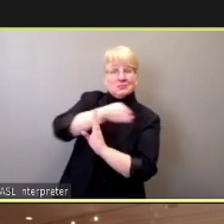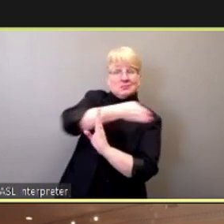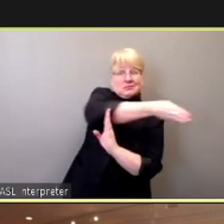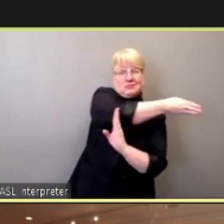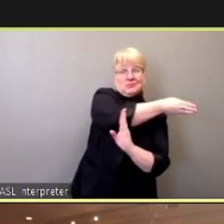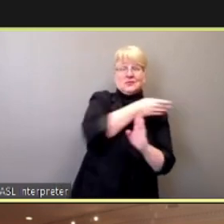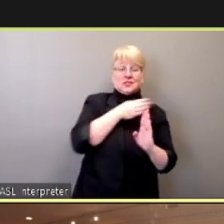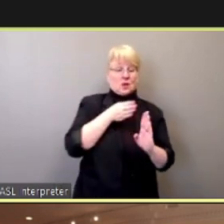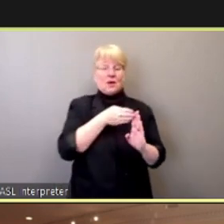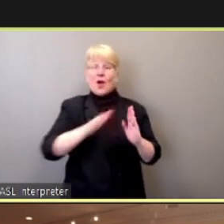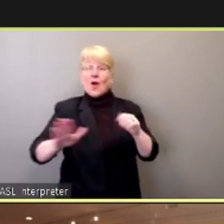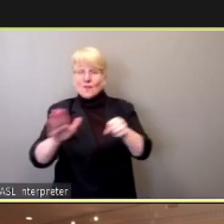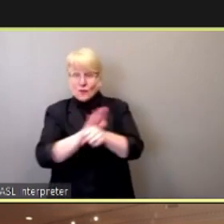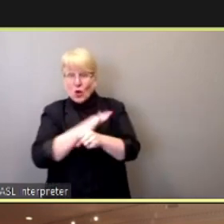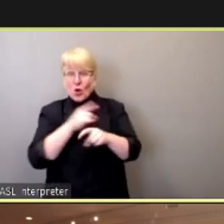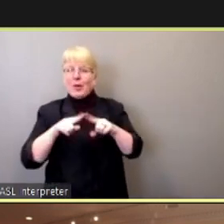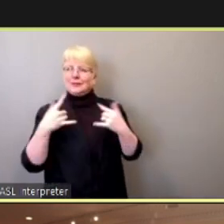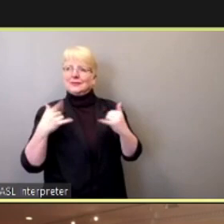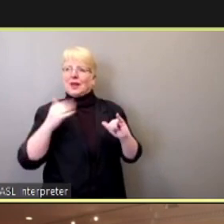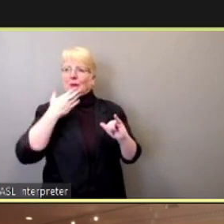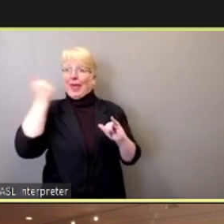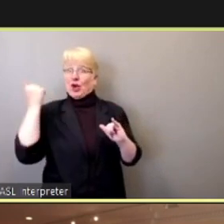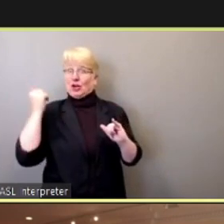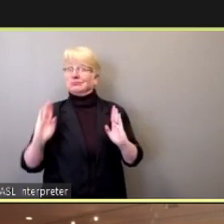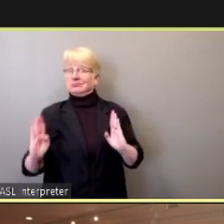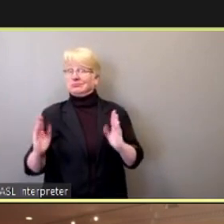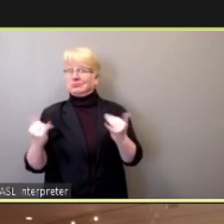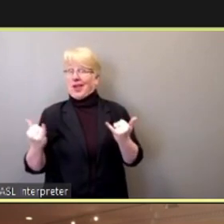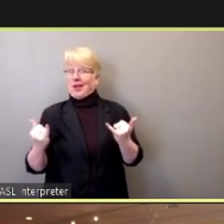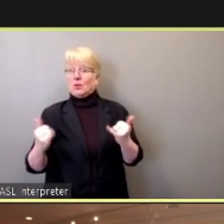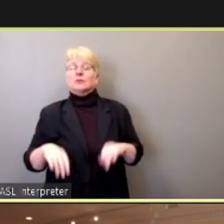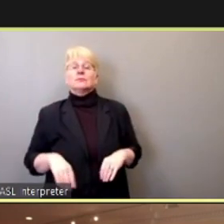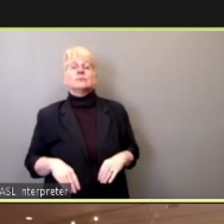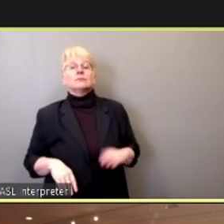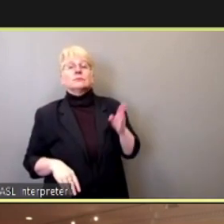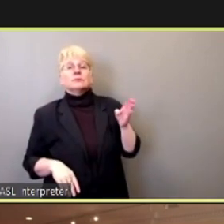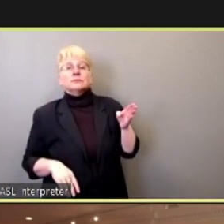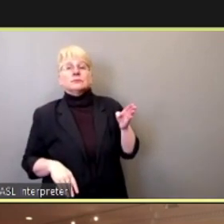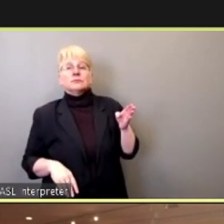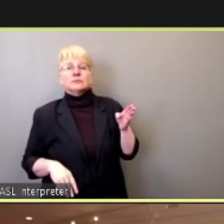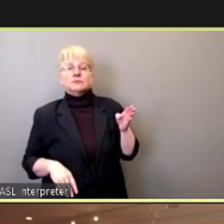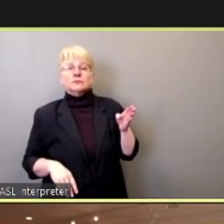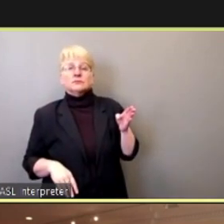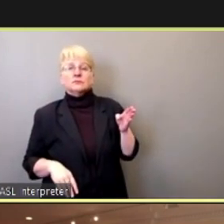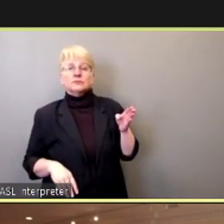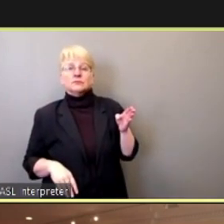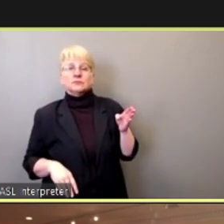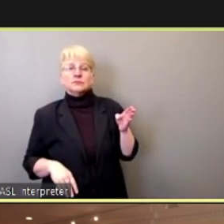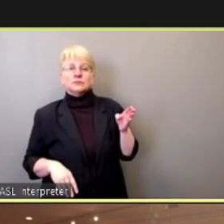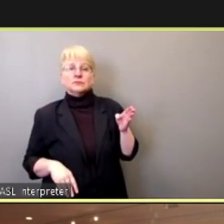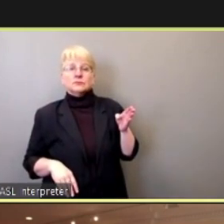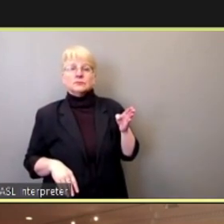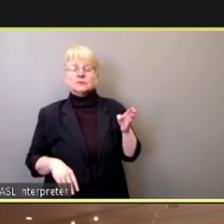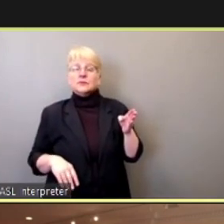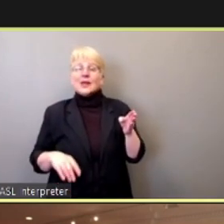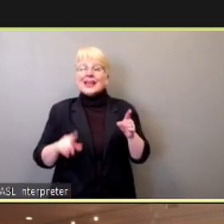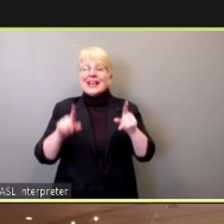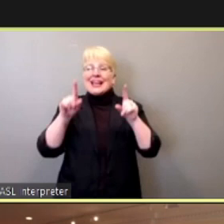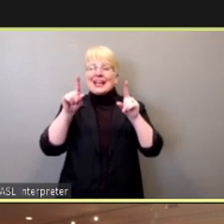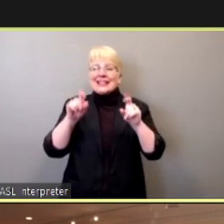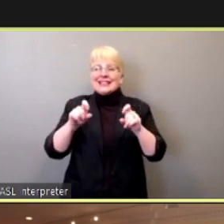positive here. Next slide is a little bit more information on the test positivity